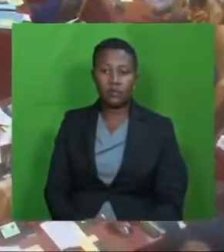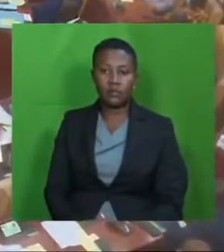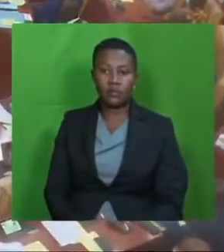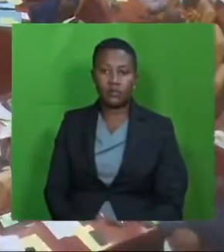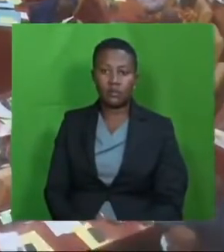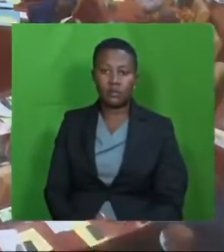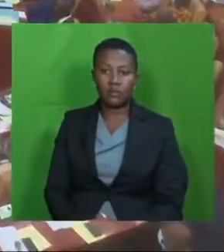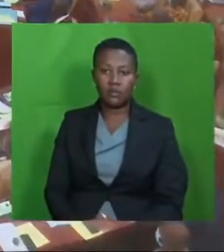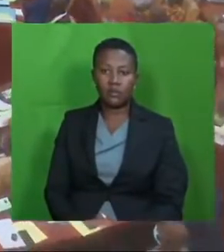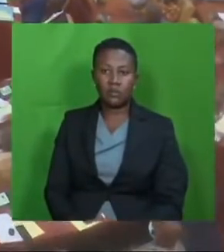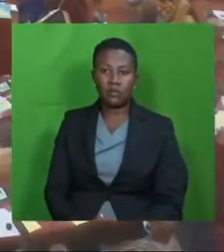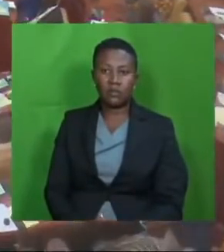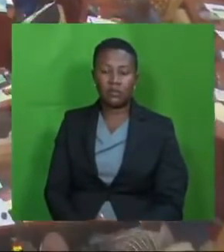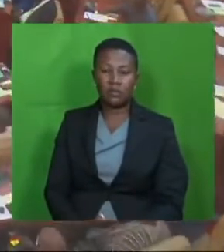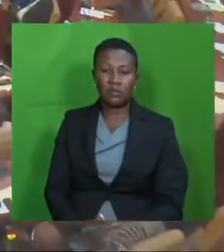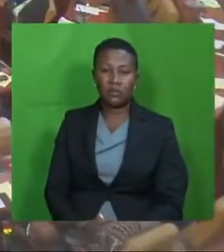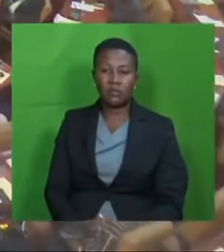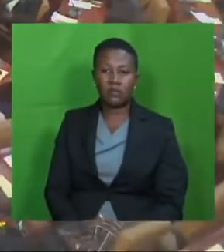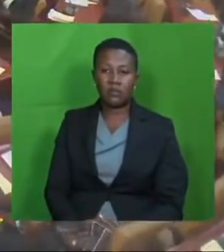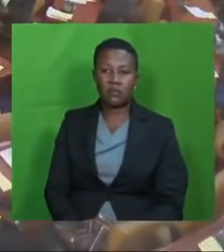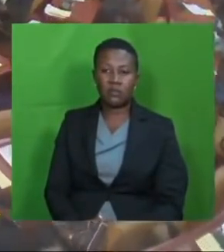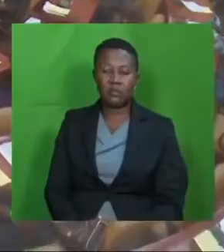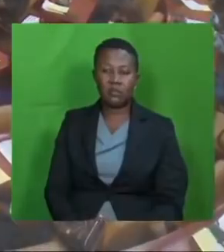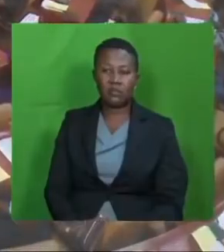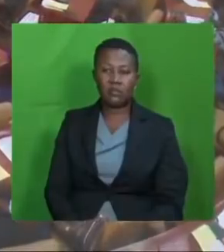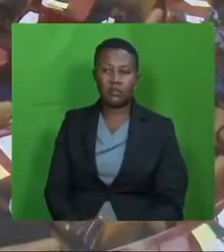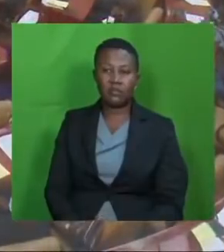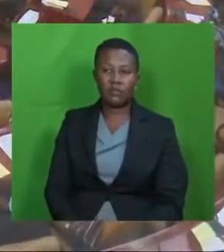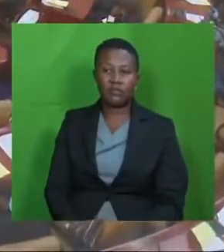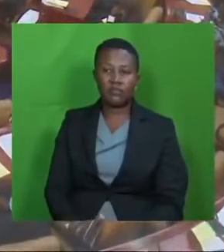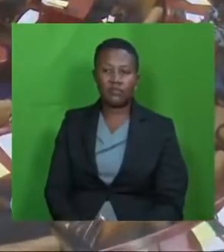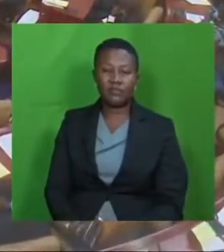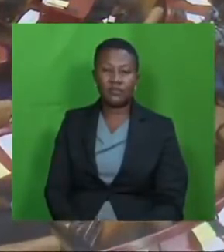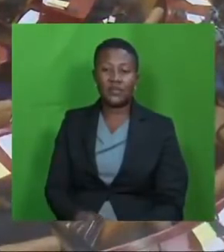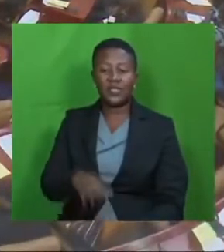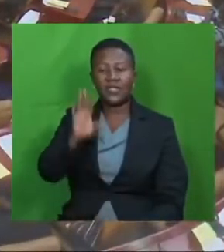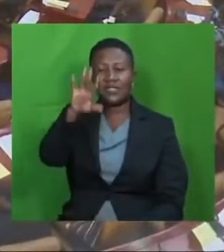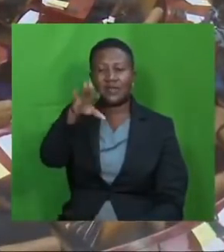Speaker. Mr. Speaker. Mr. Speaker.